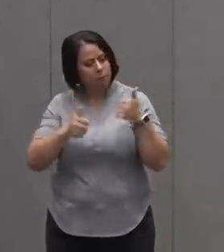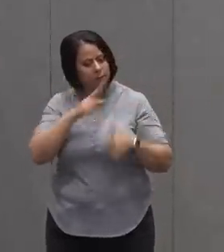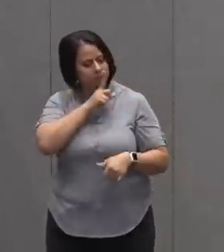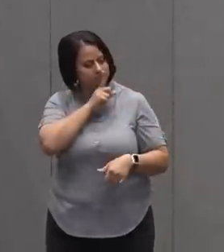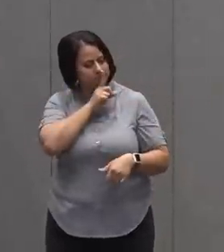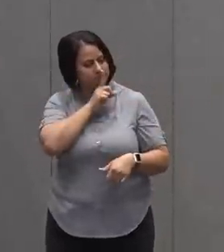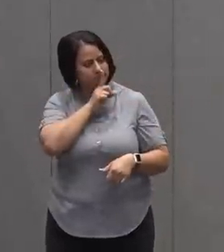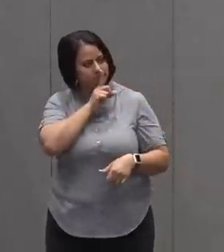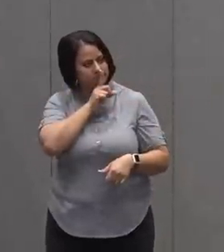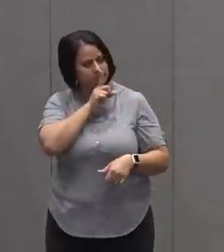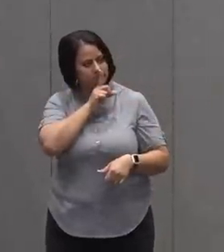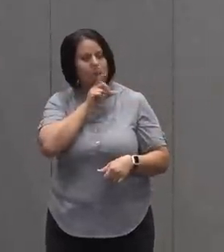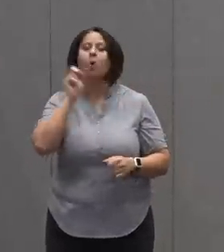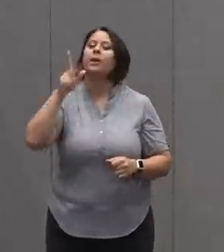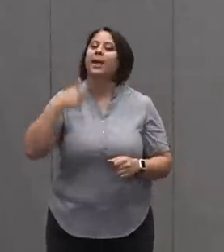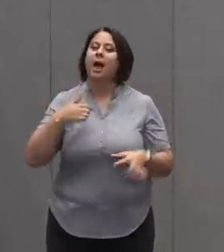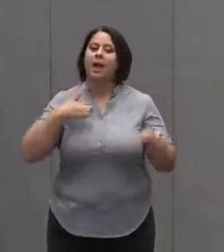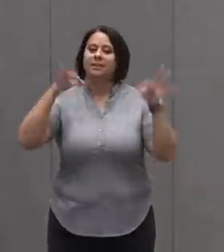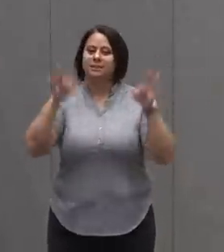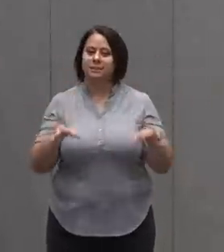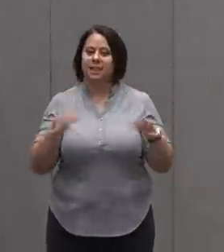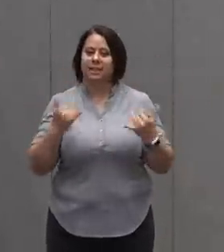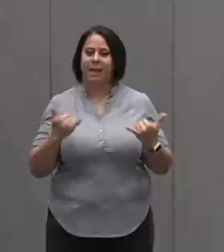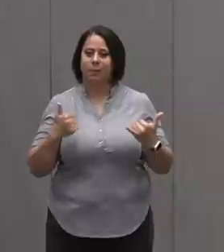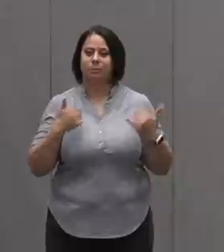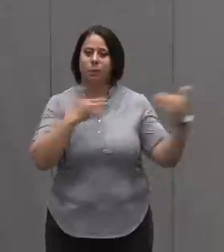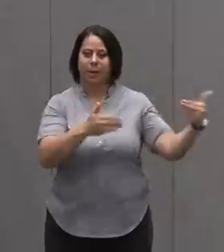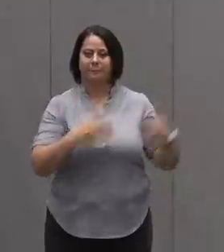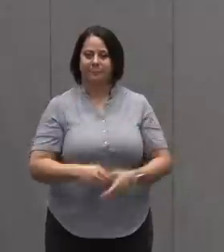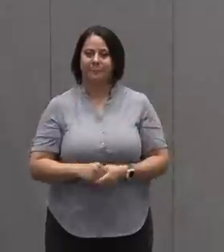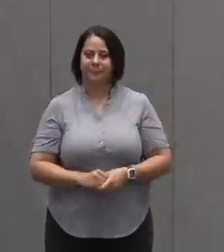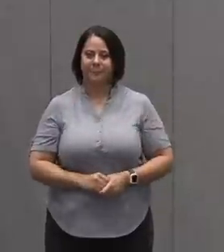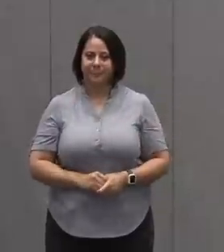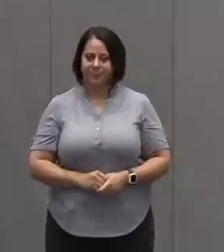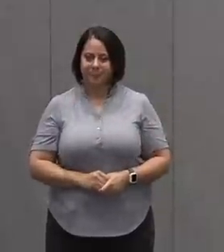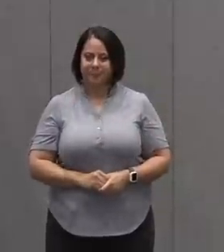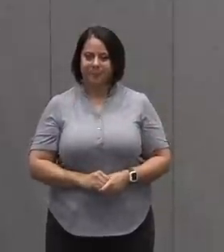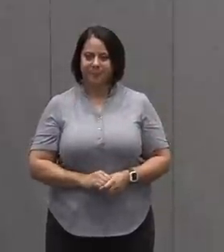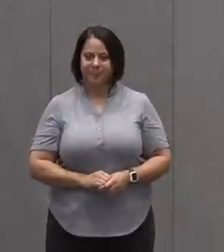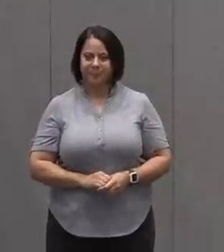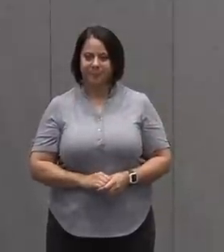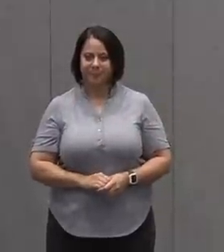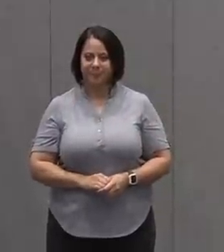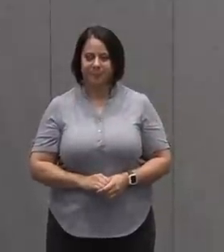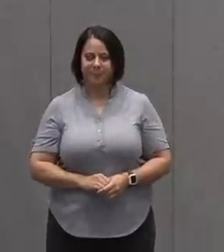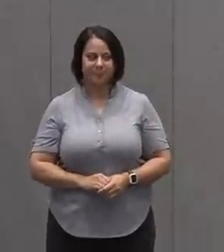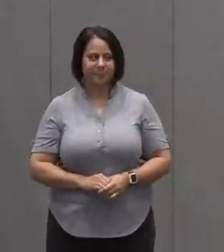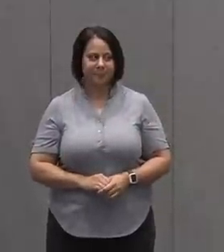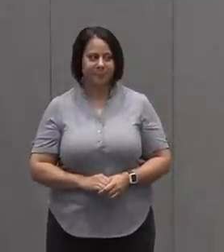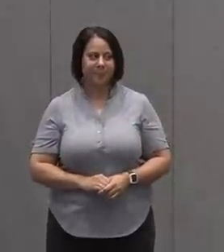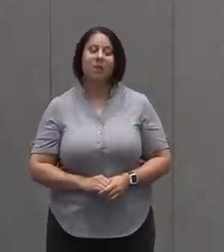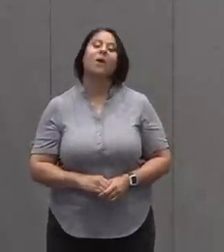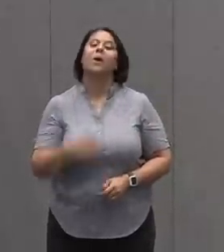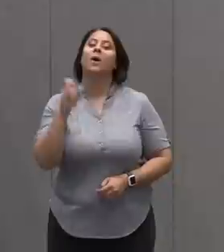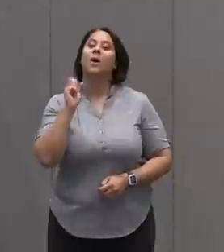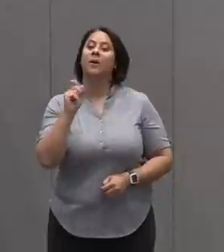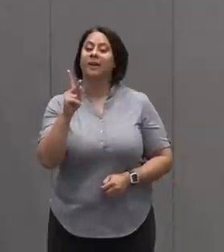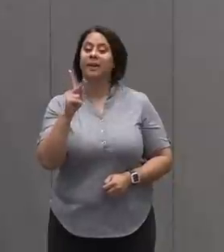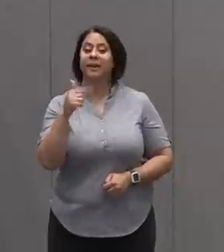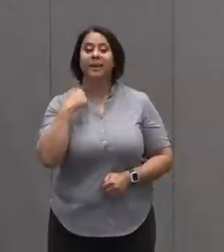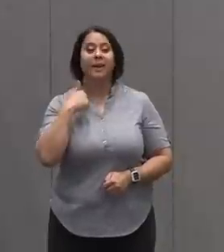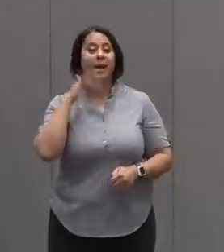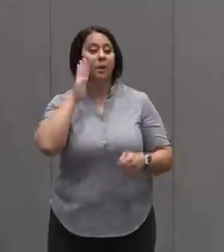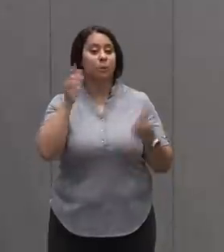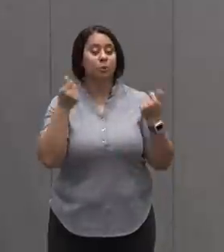I'll think about it. I've already got my decision, so I don't care what she says now. Okay. So let's see. I'm just going to